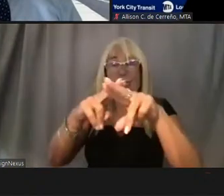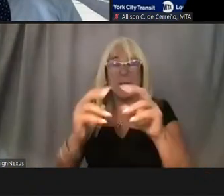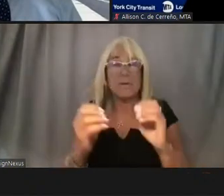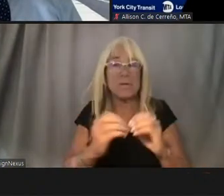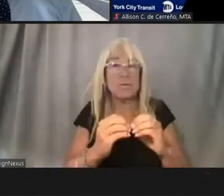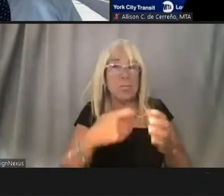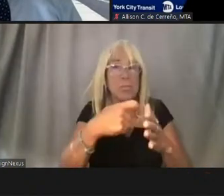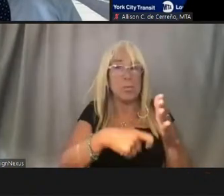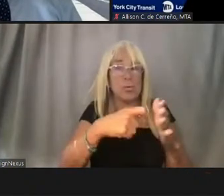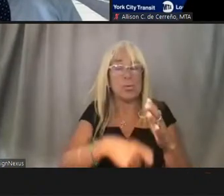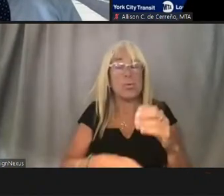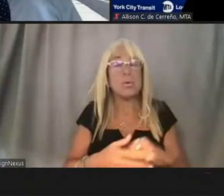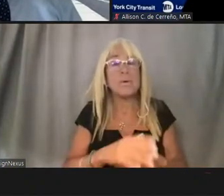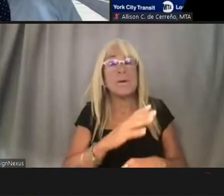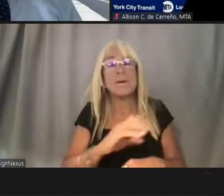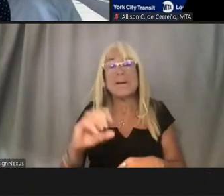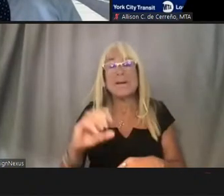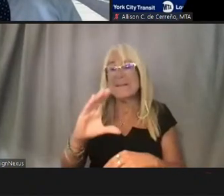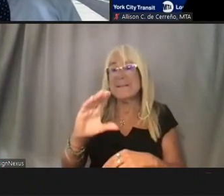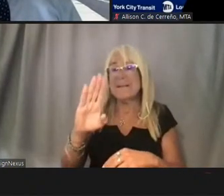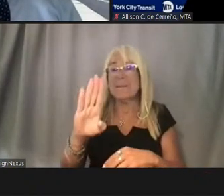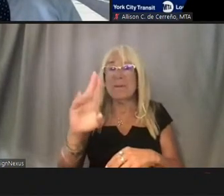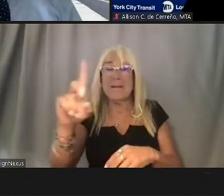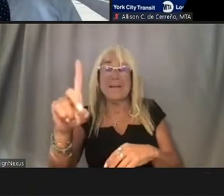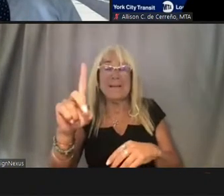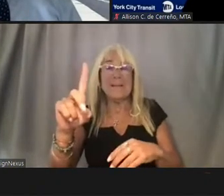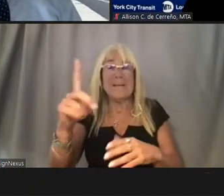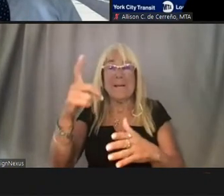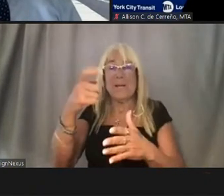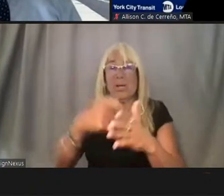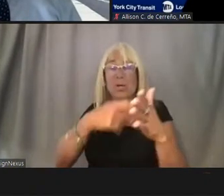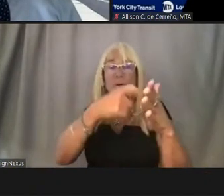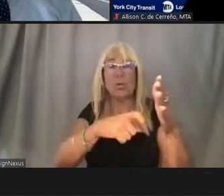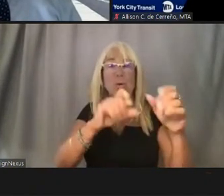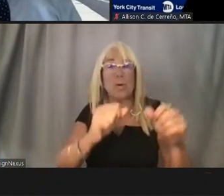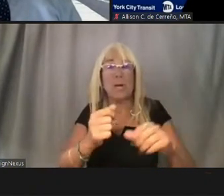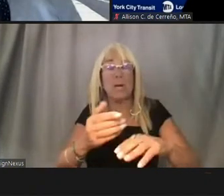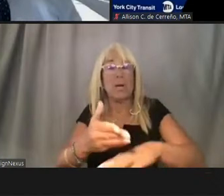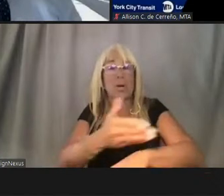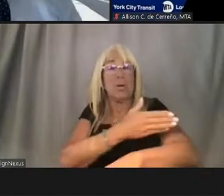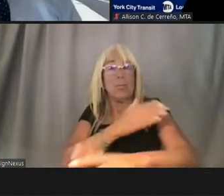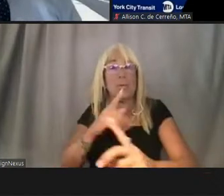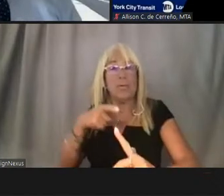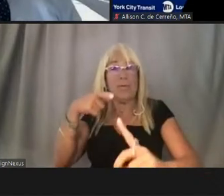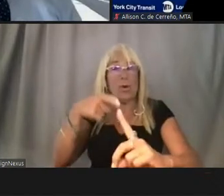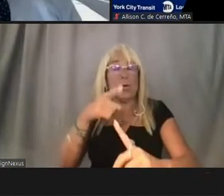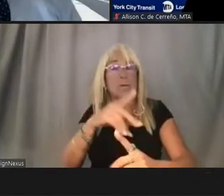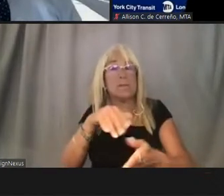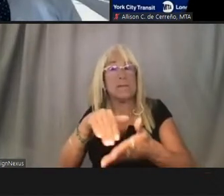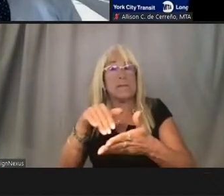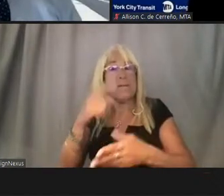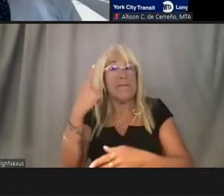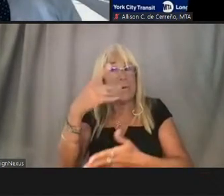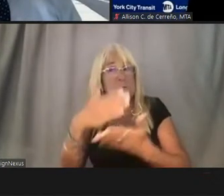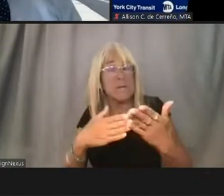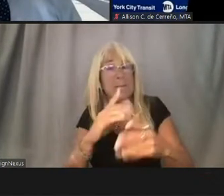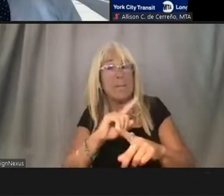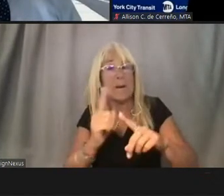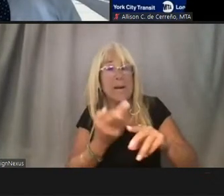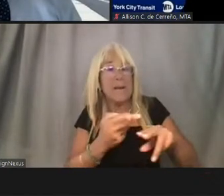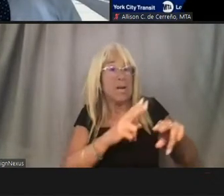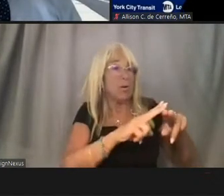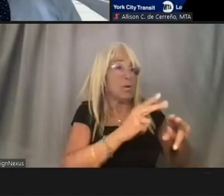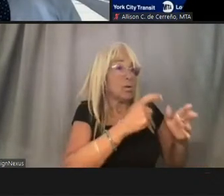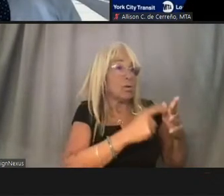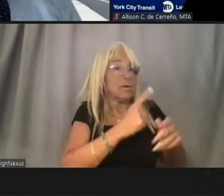clearly demonstrate that CBD tolling can achieve the program's goals and that exemptions and credits for some would increase the cost for others by